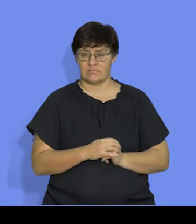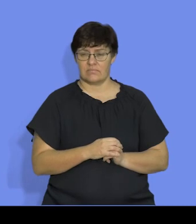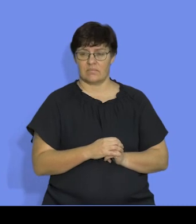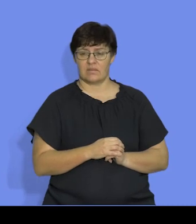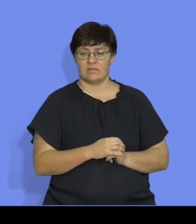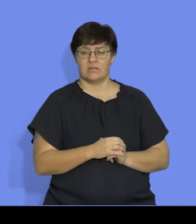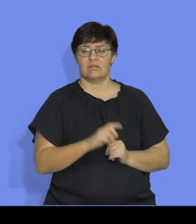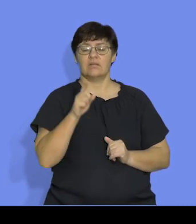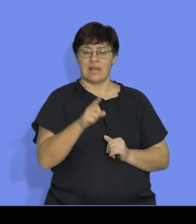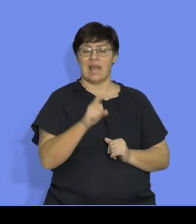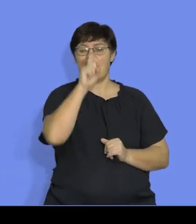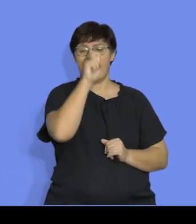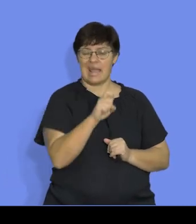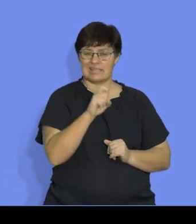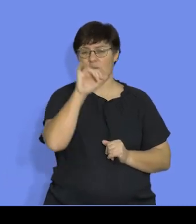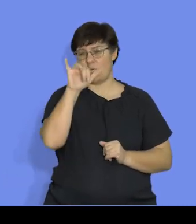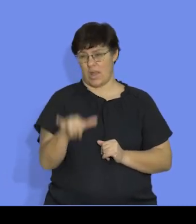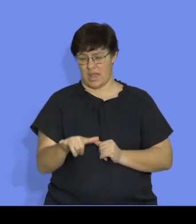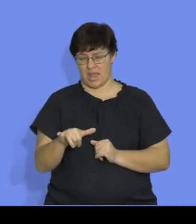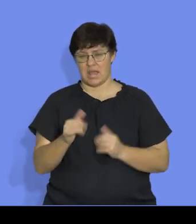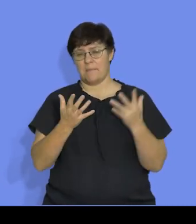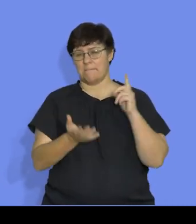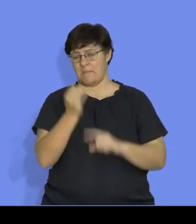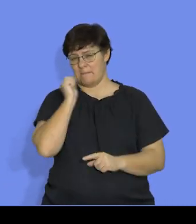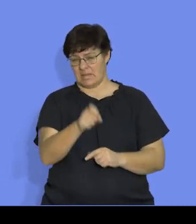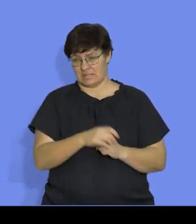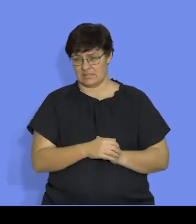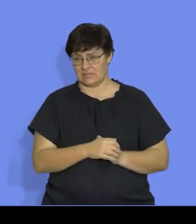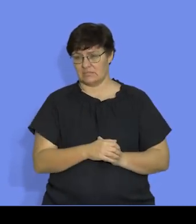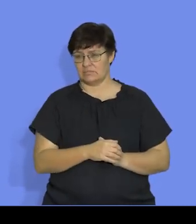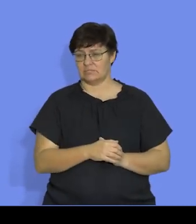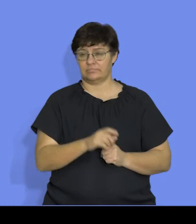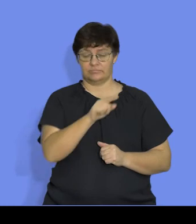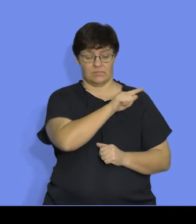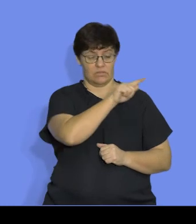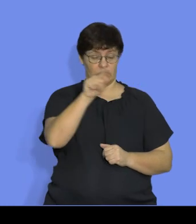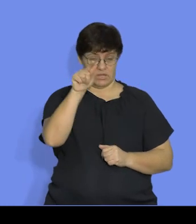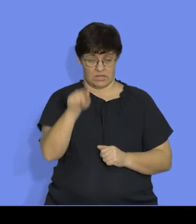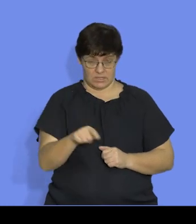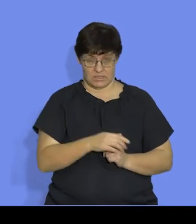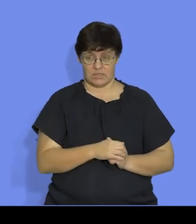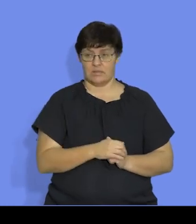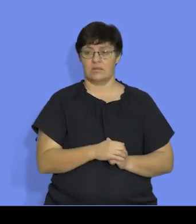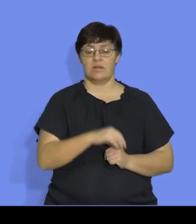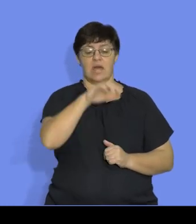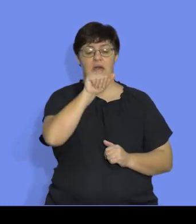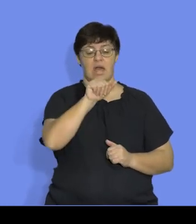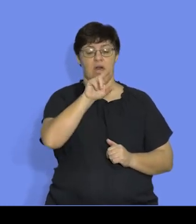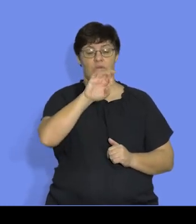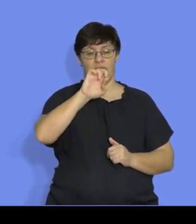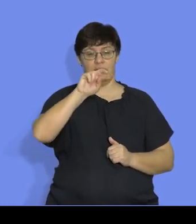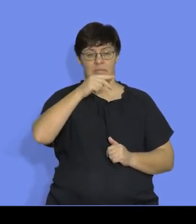So we need to determine X and Y. These three are